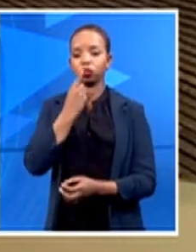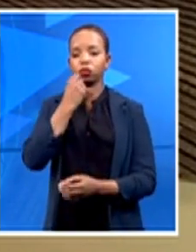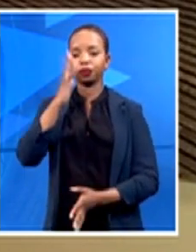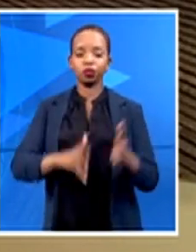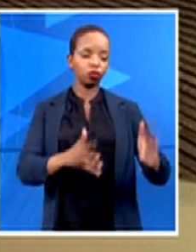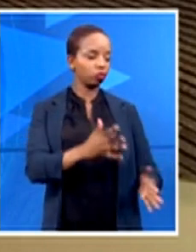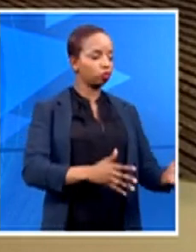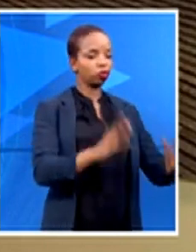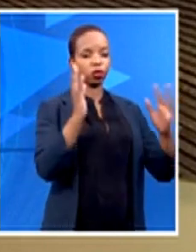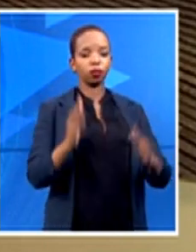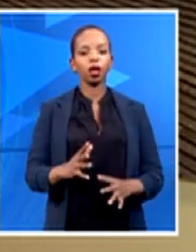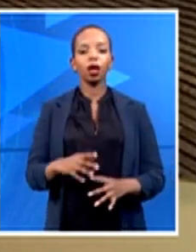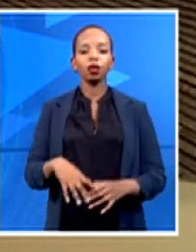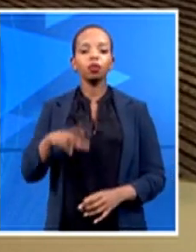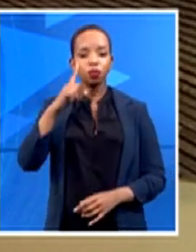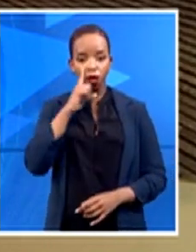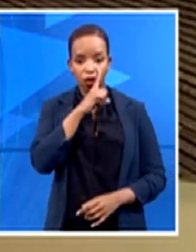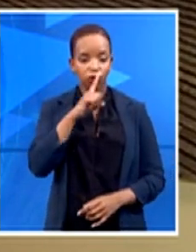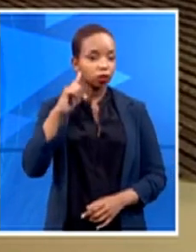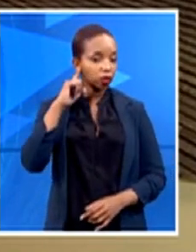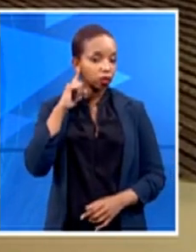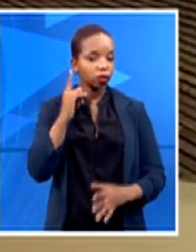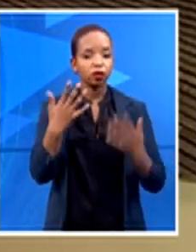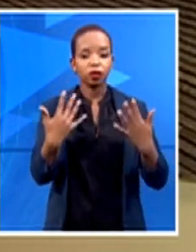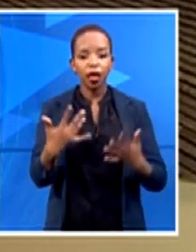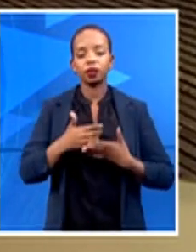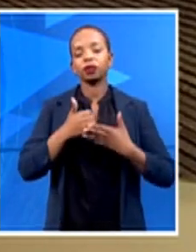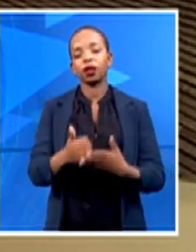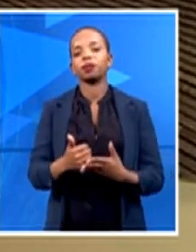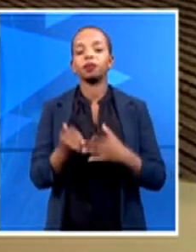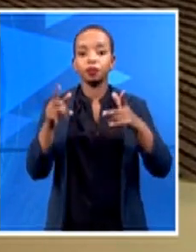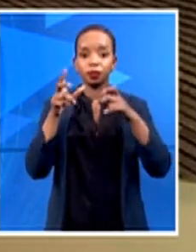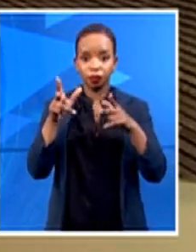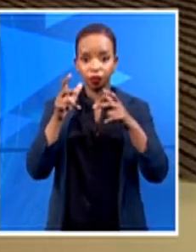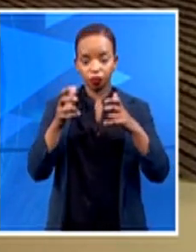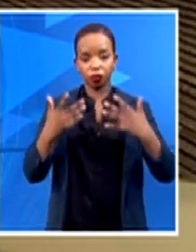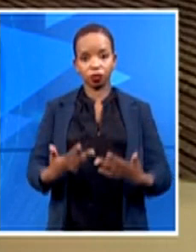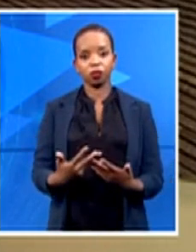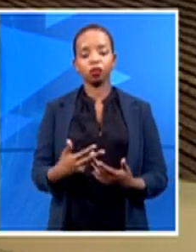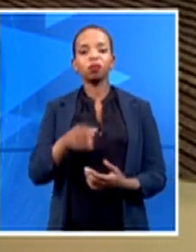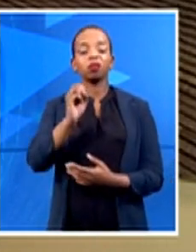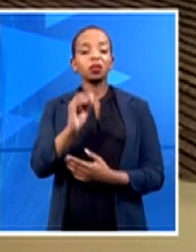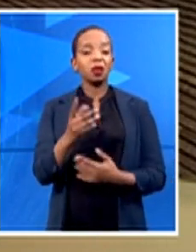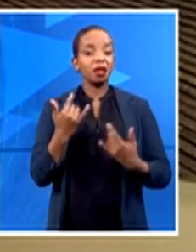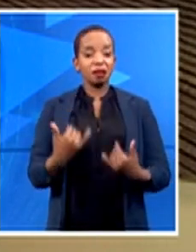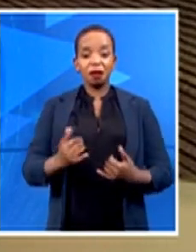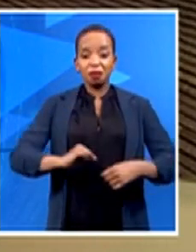to me is holistic nursing care. And with COVID-19, that it has had such